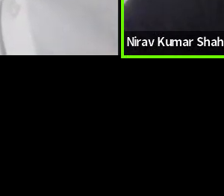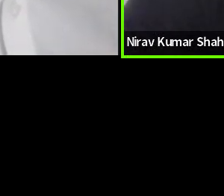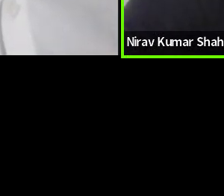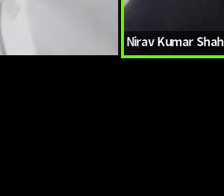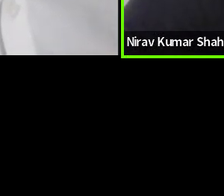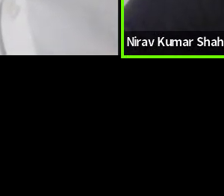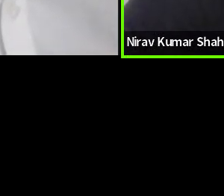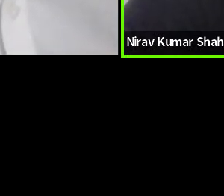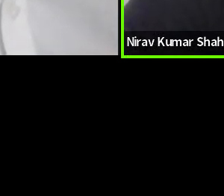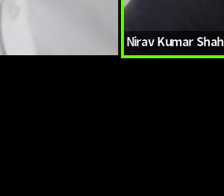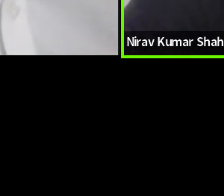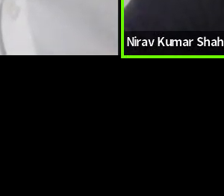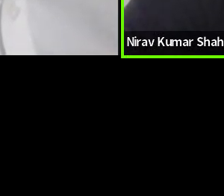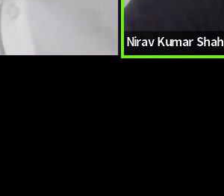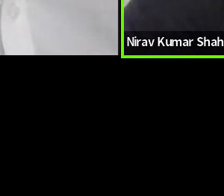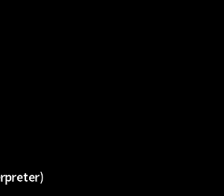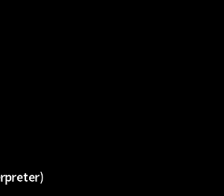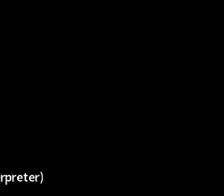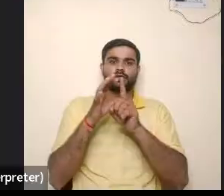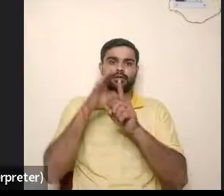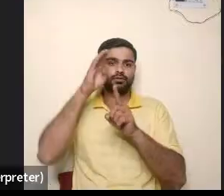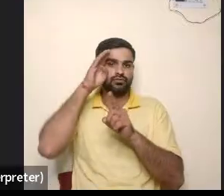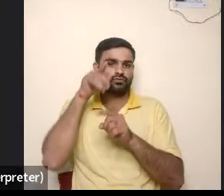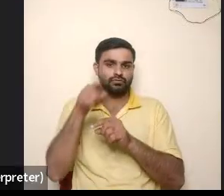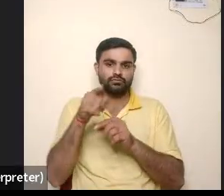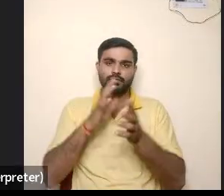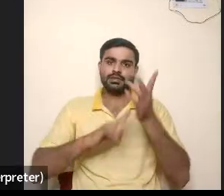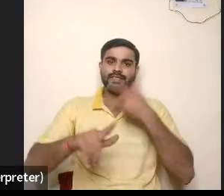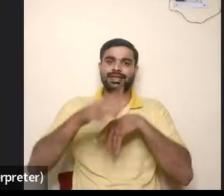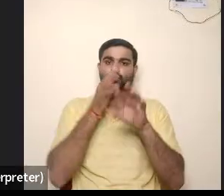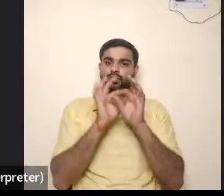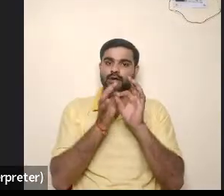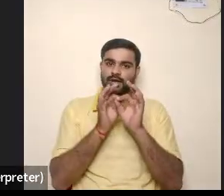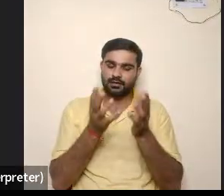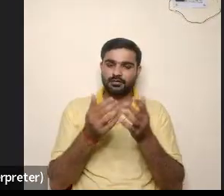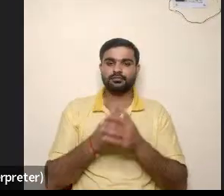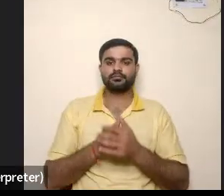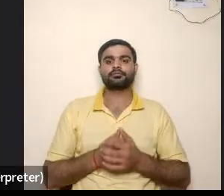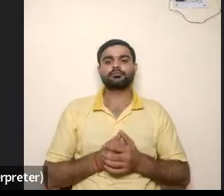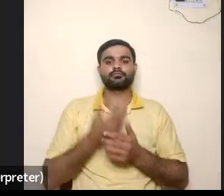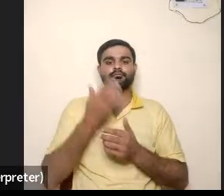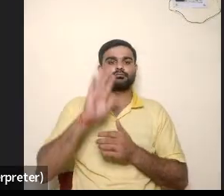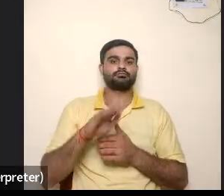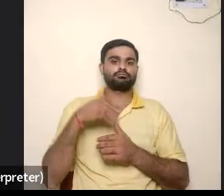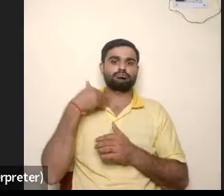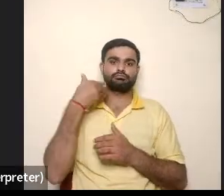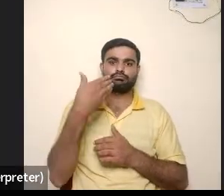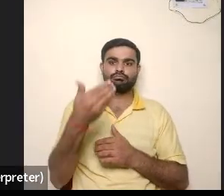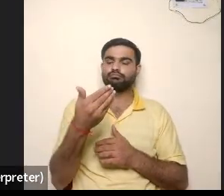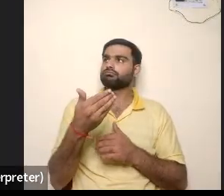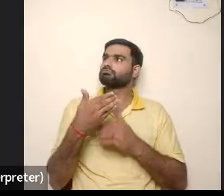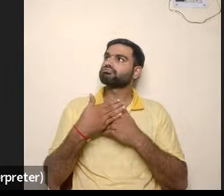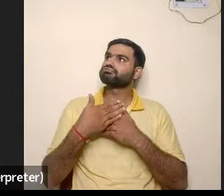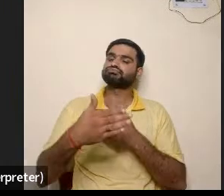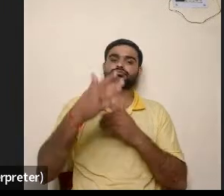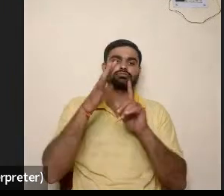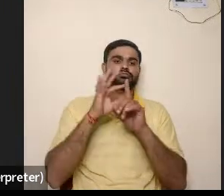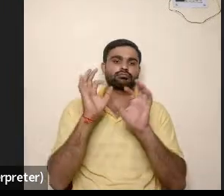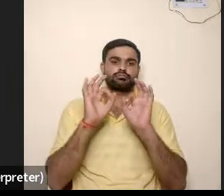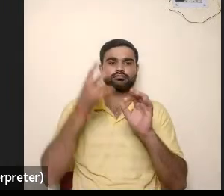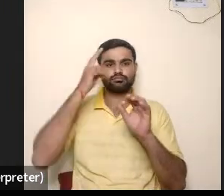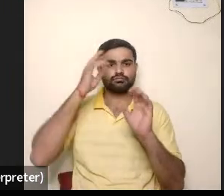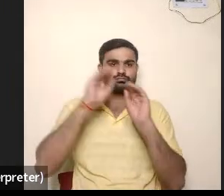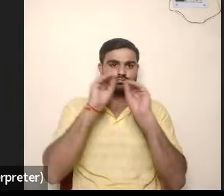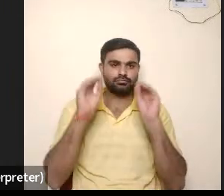you are right, actually, Doordarshan definitely for sign language has been the forerunner, and there's no doubt about